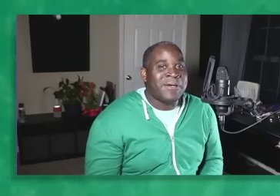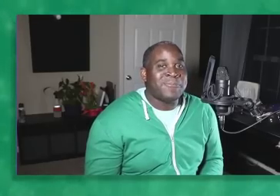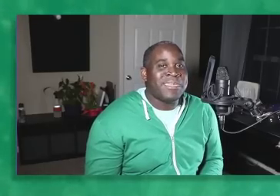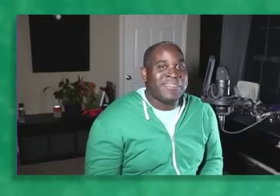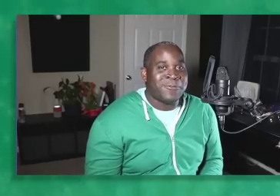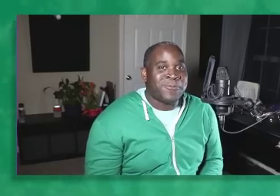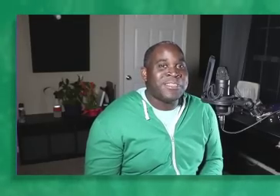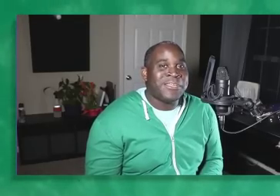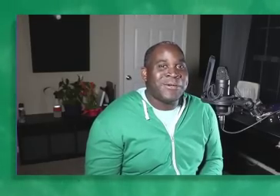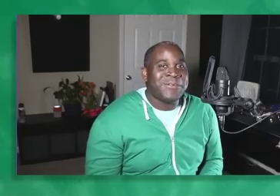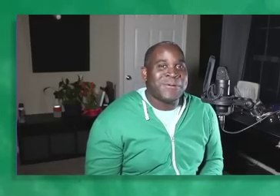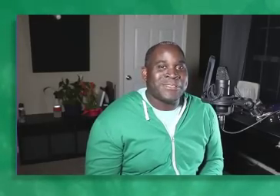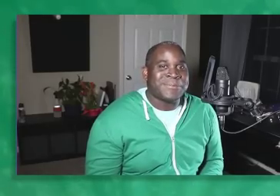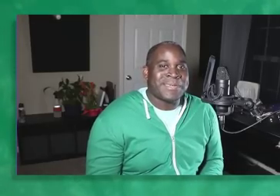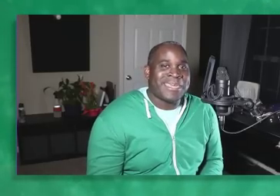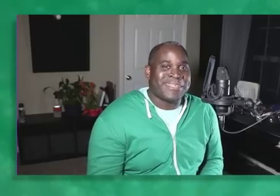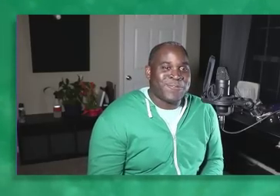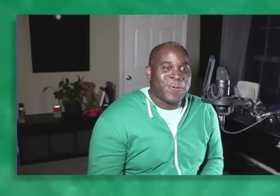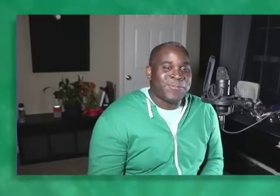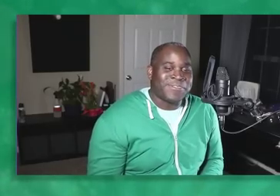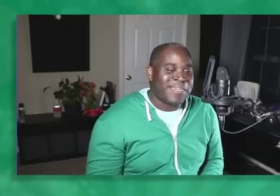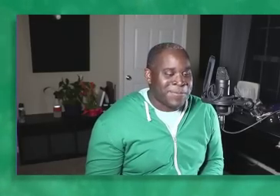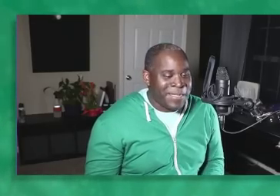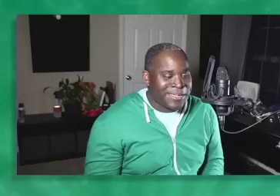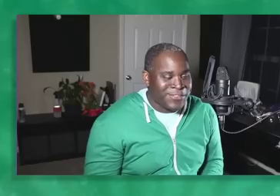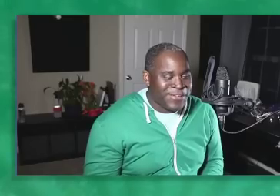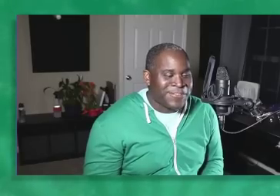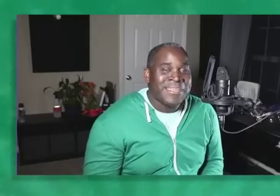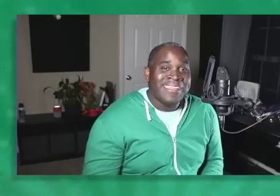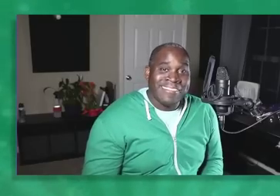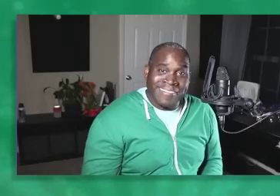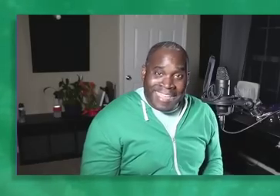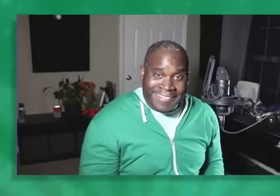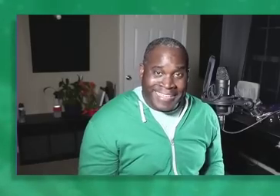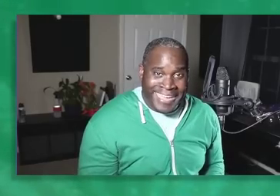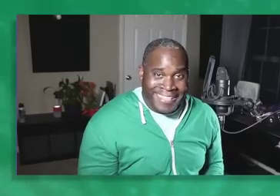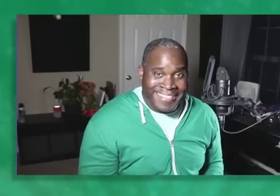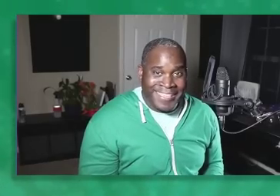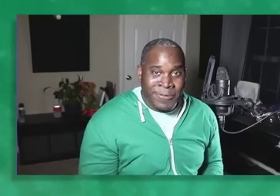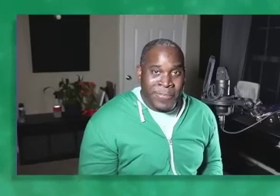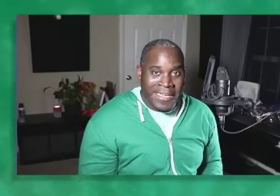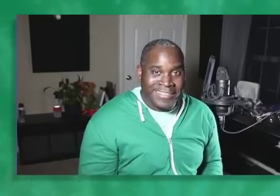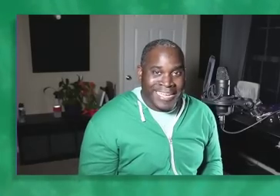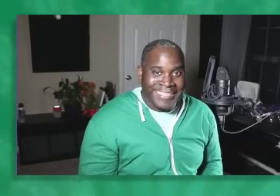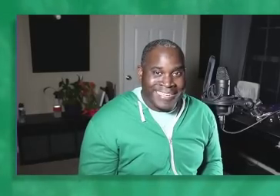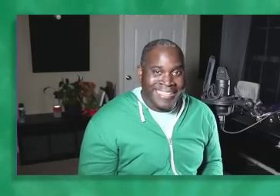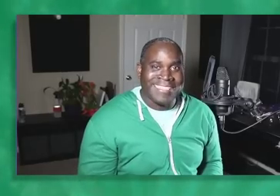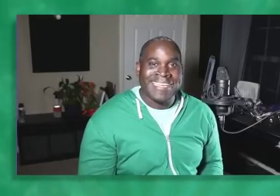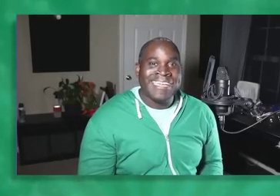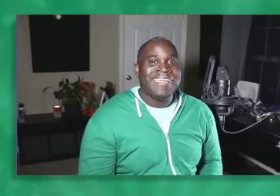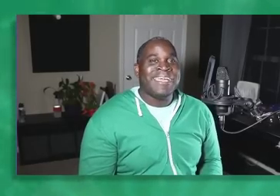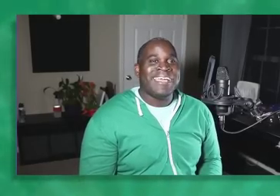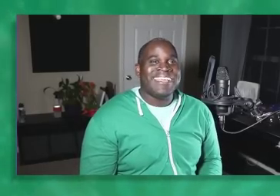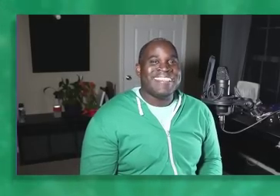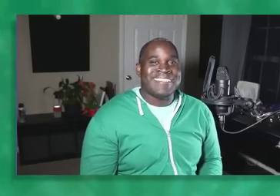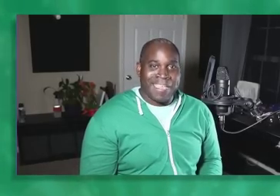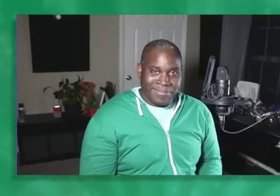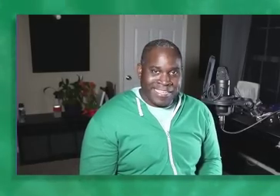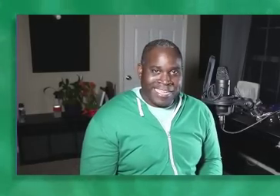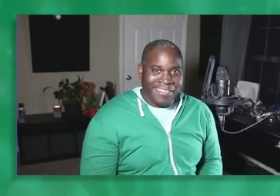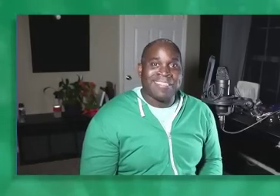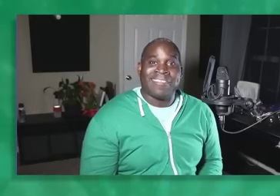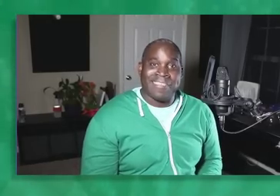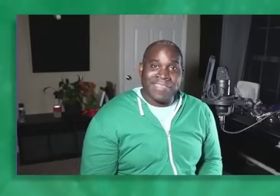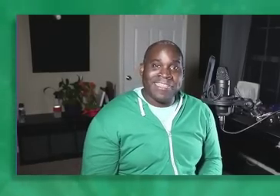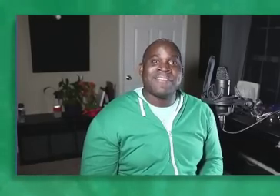something must be either really good or a little bit out of control in this life. I'm not going to judge. Six kids in 2019?